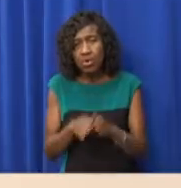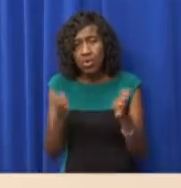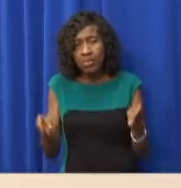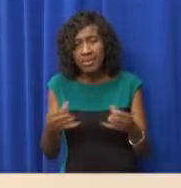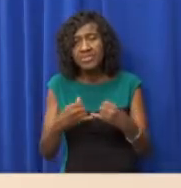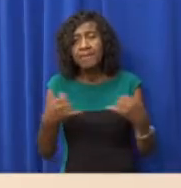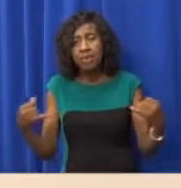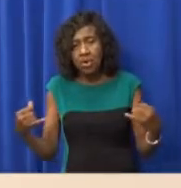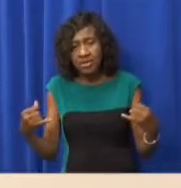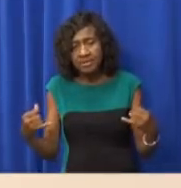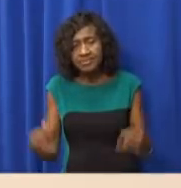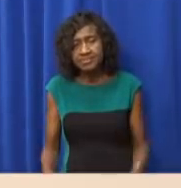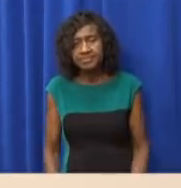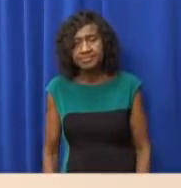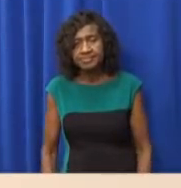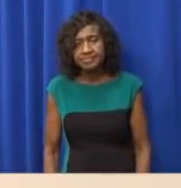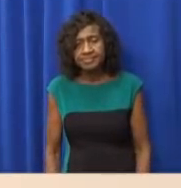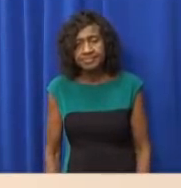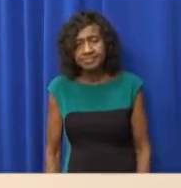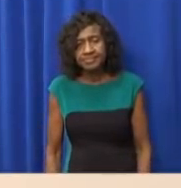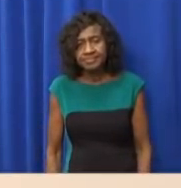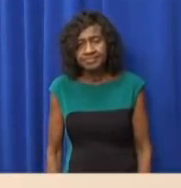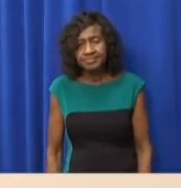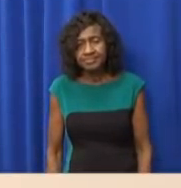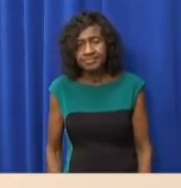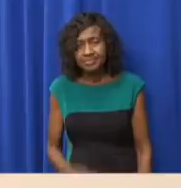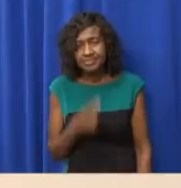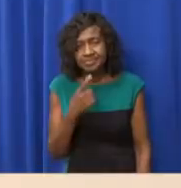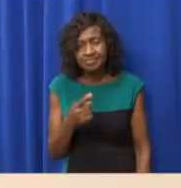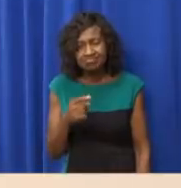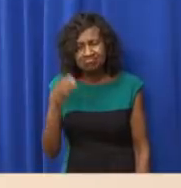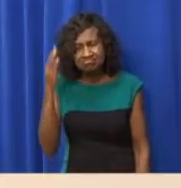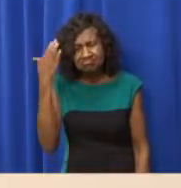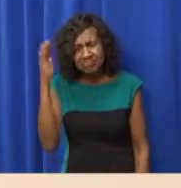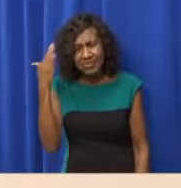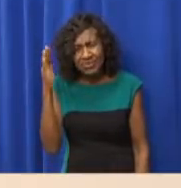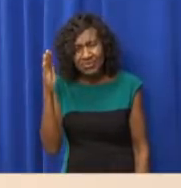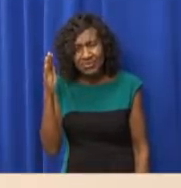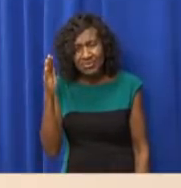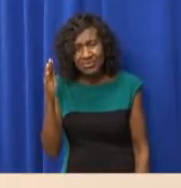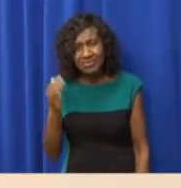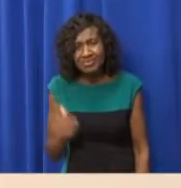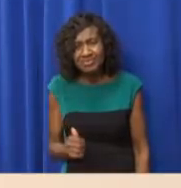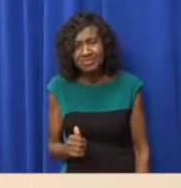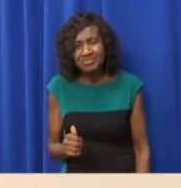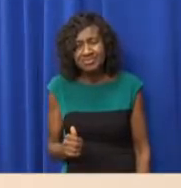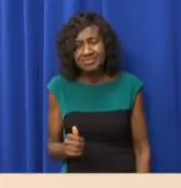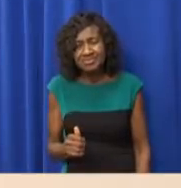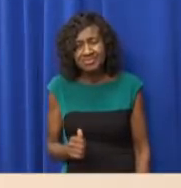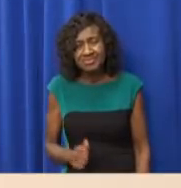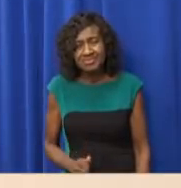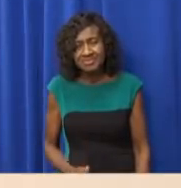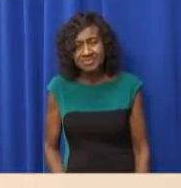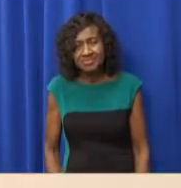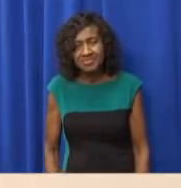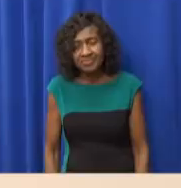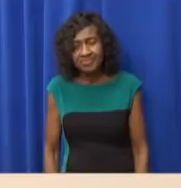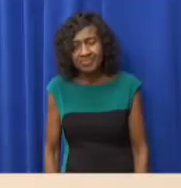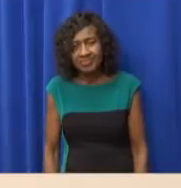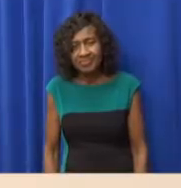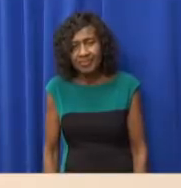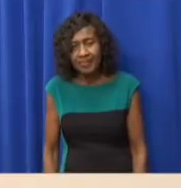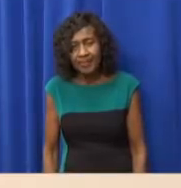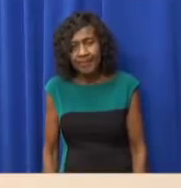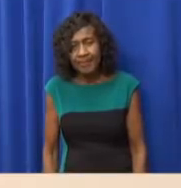again, I don't have a crystal ball. I can only go on the way things have been tracking.